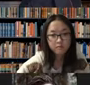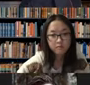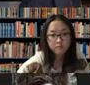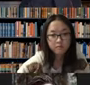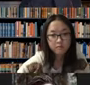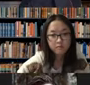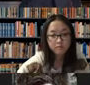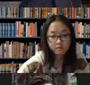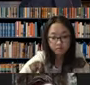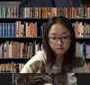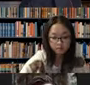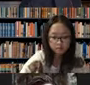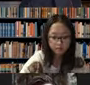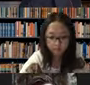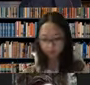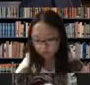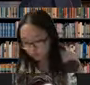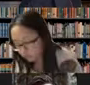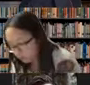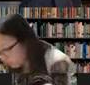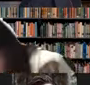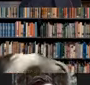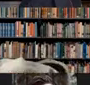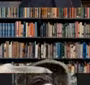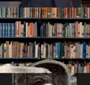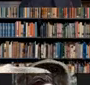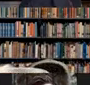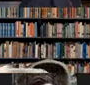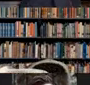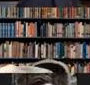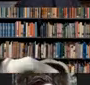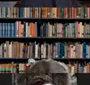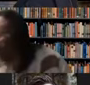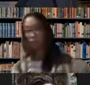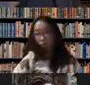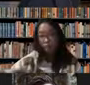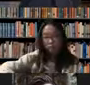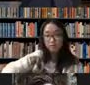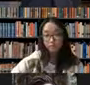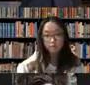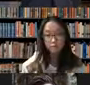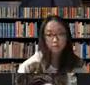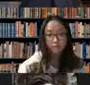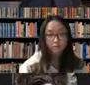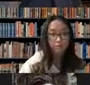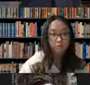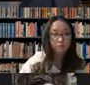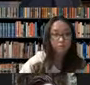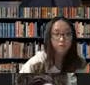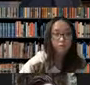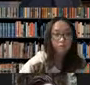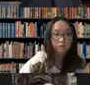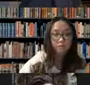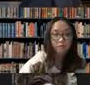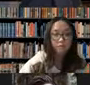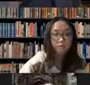You give blood, you know, maybe for normal blood chemistry or some other reason, and that whatever's left over is used for this